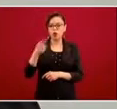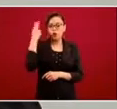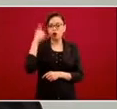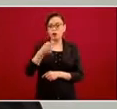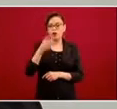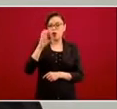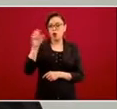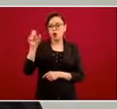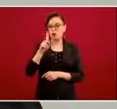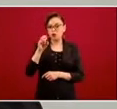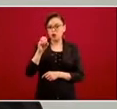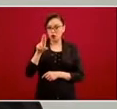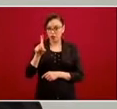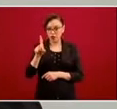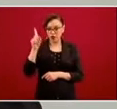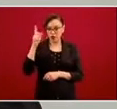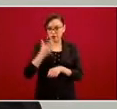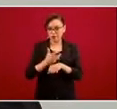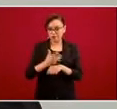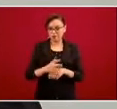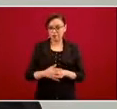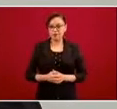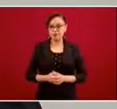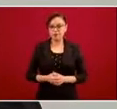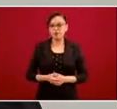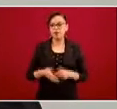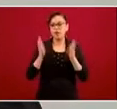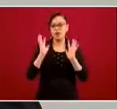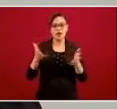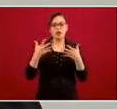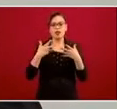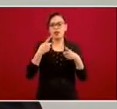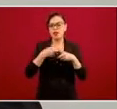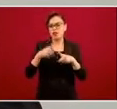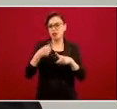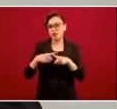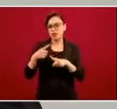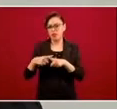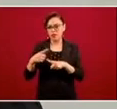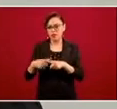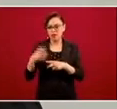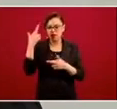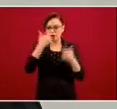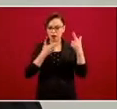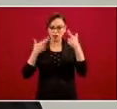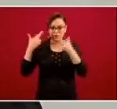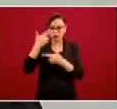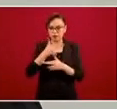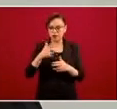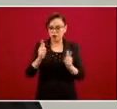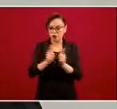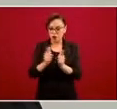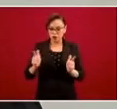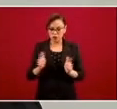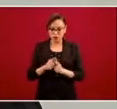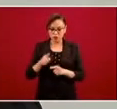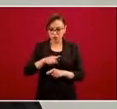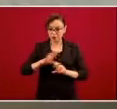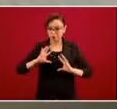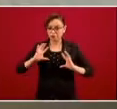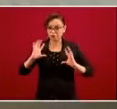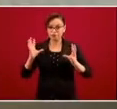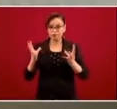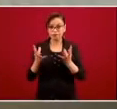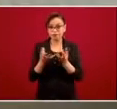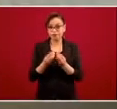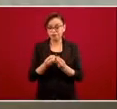One of a good proportion of them are from our National Autonomous University. Some others are from other